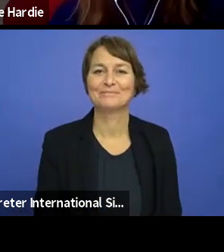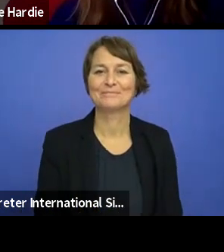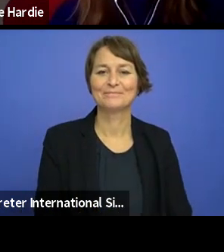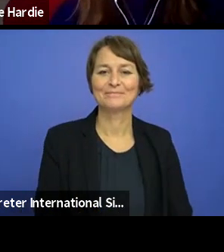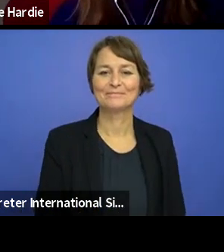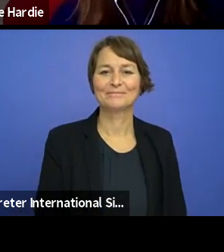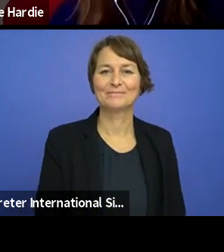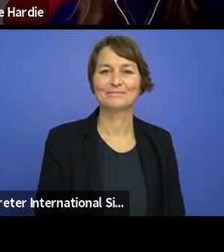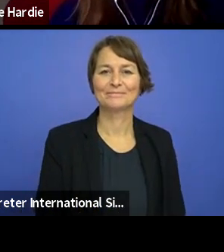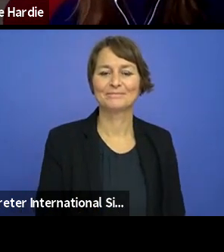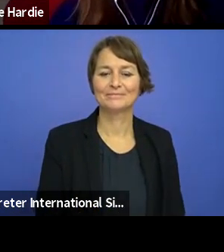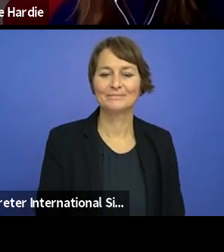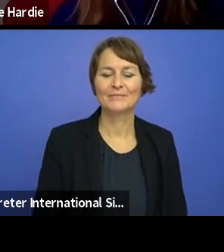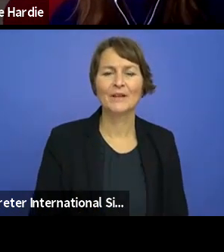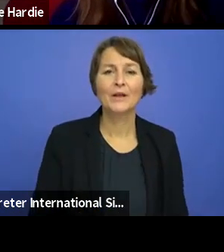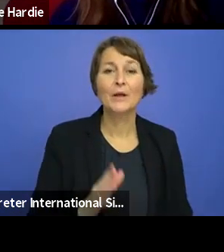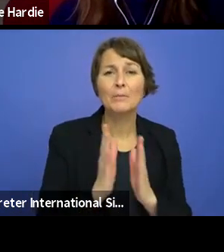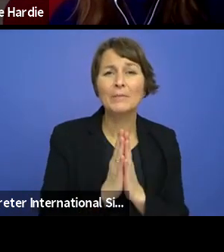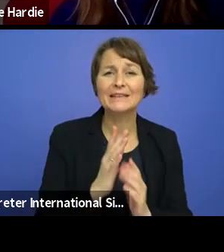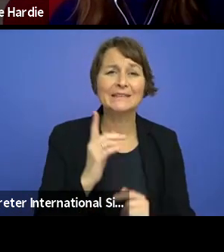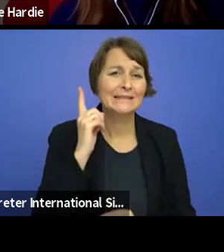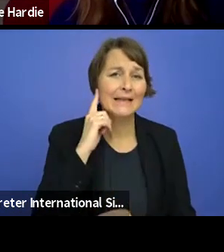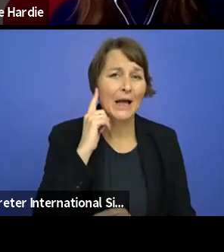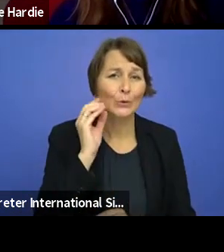You're muted, we can't hear you.